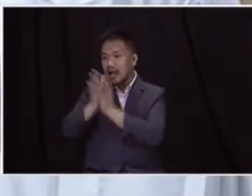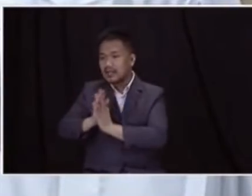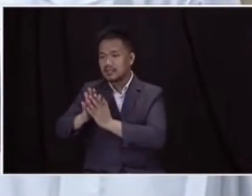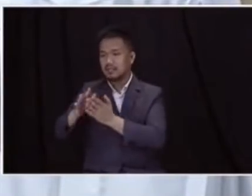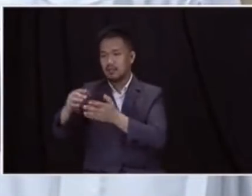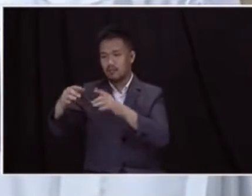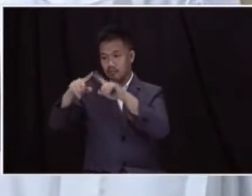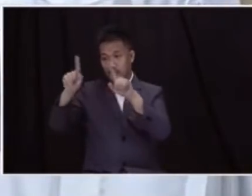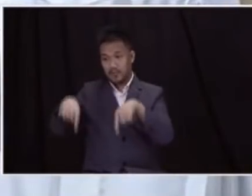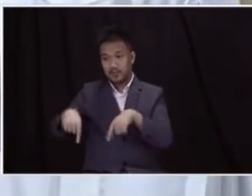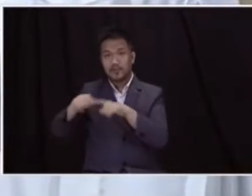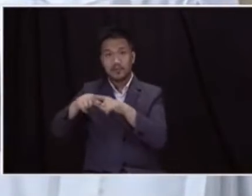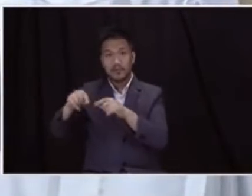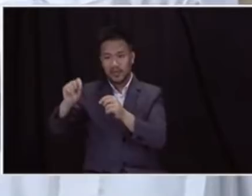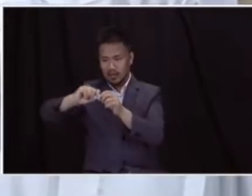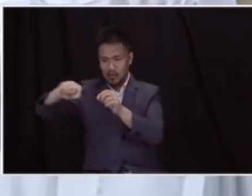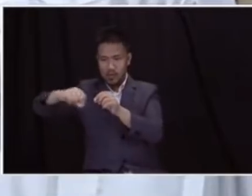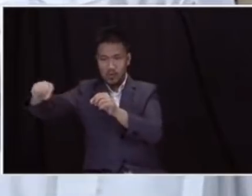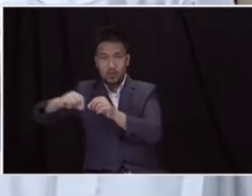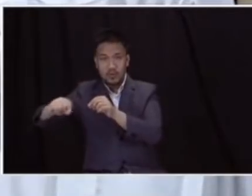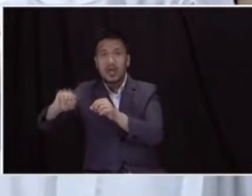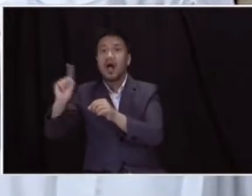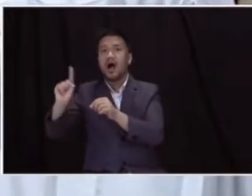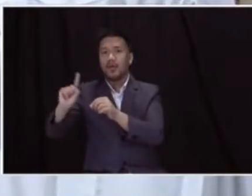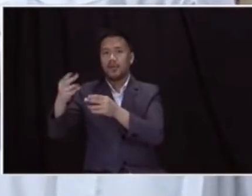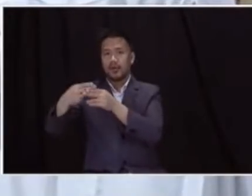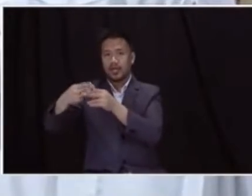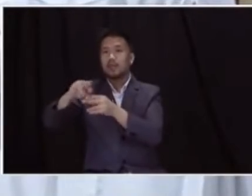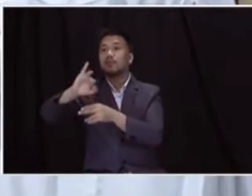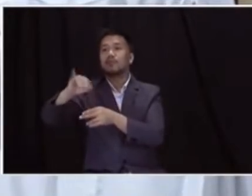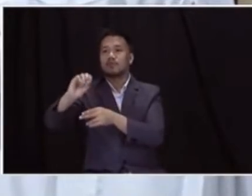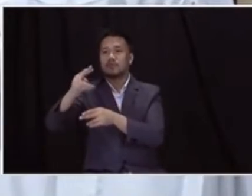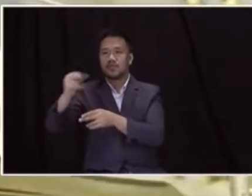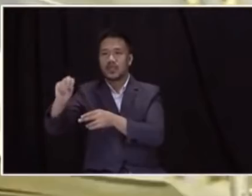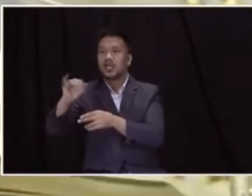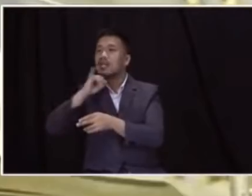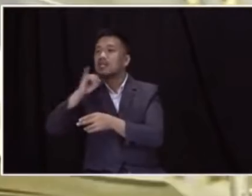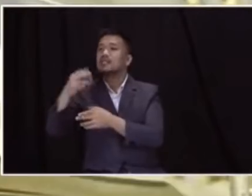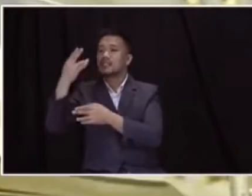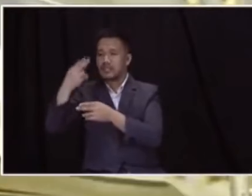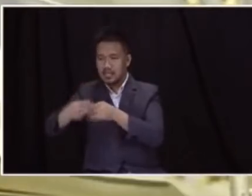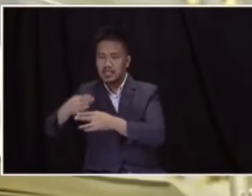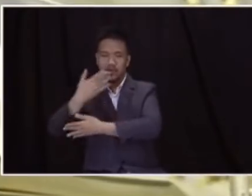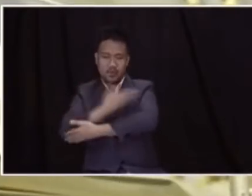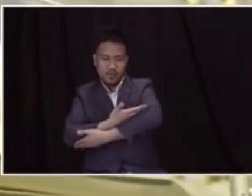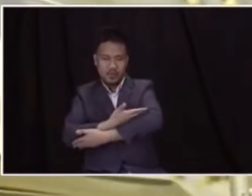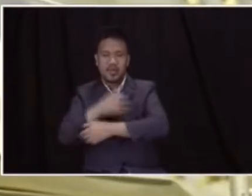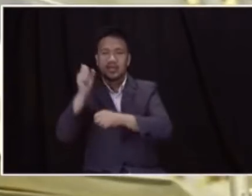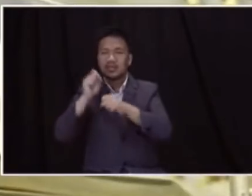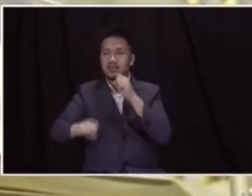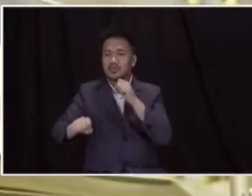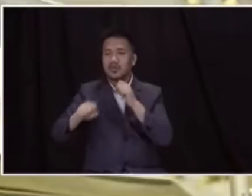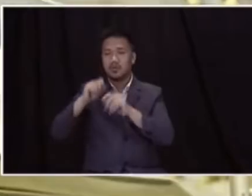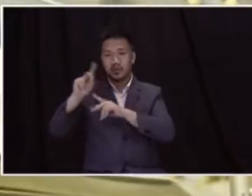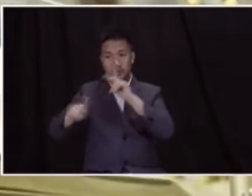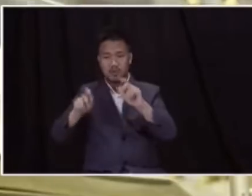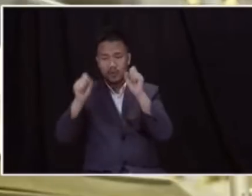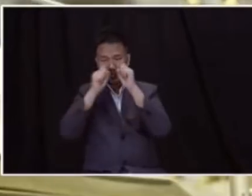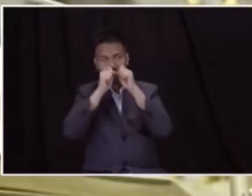wrote, "John is his name." And all were amazed. Immediately, his mouth